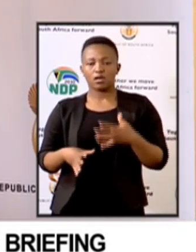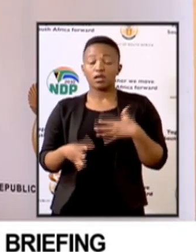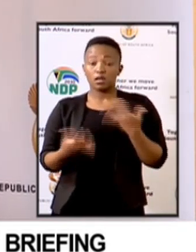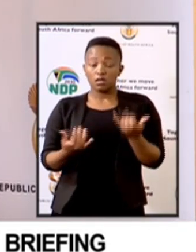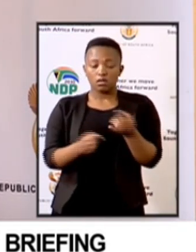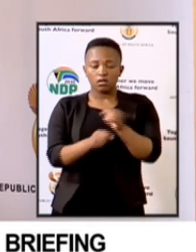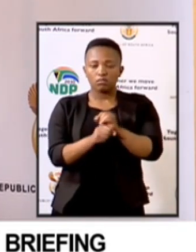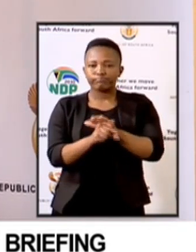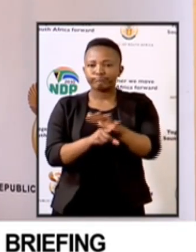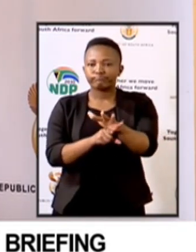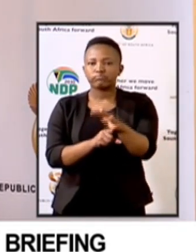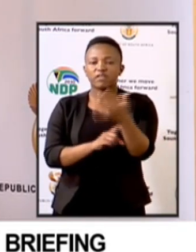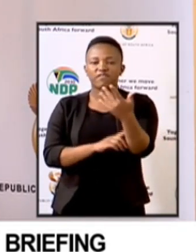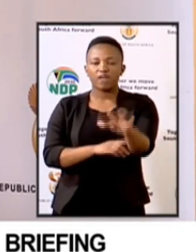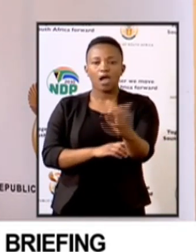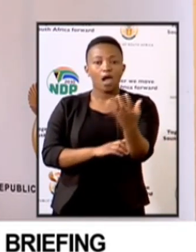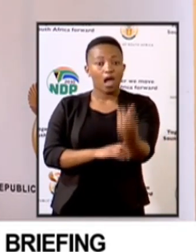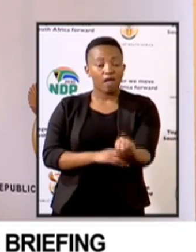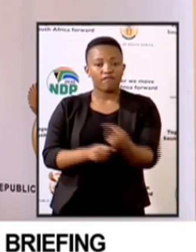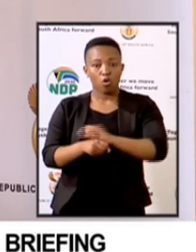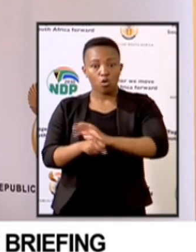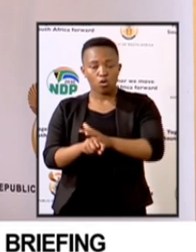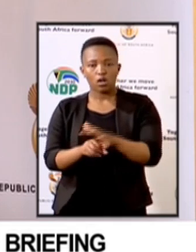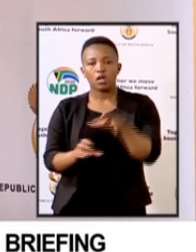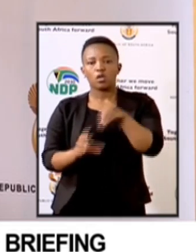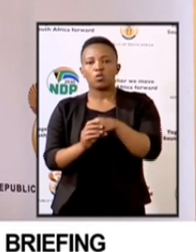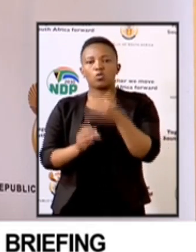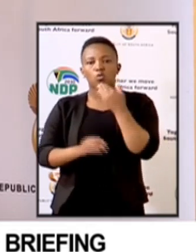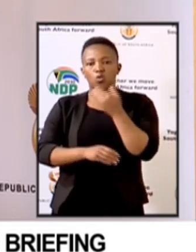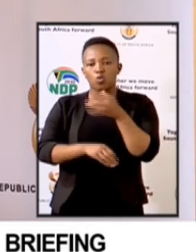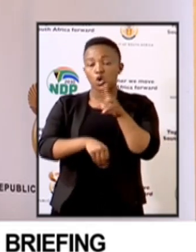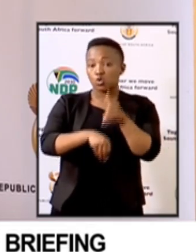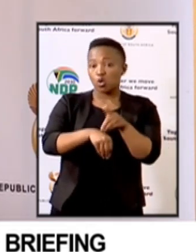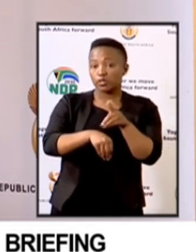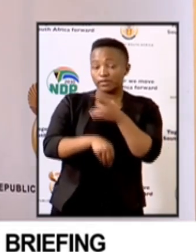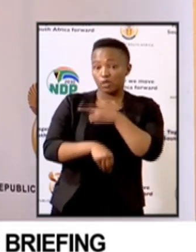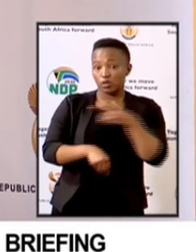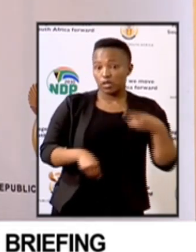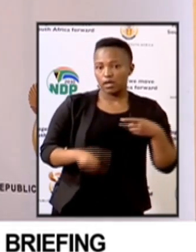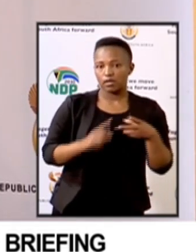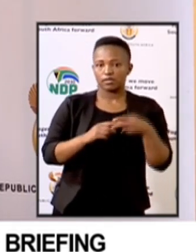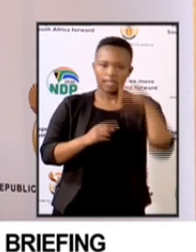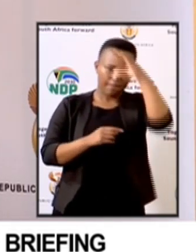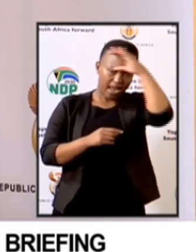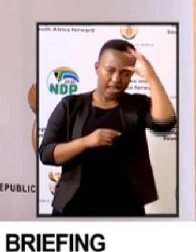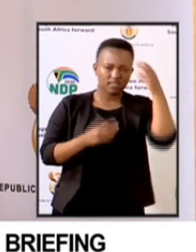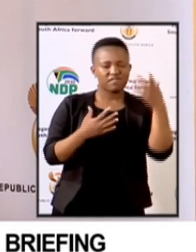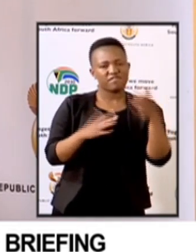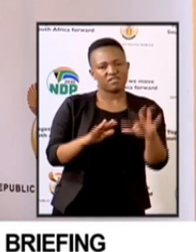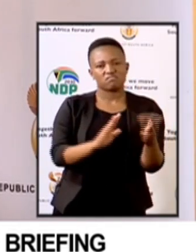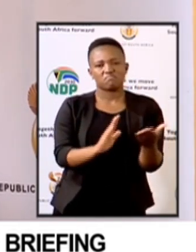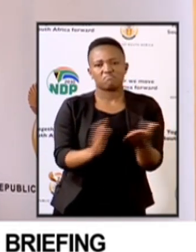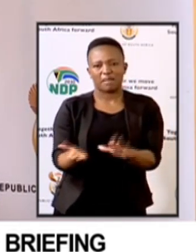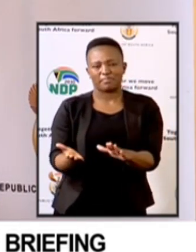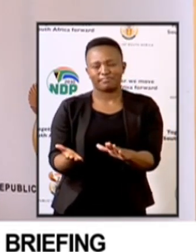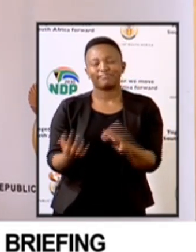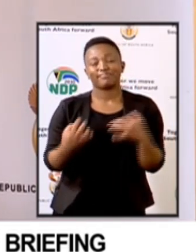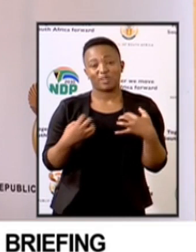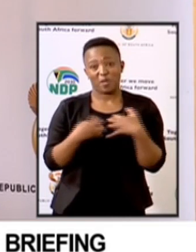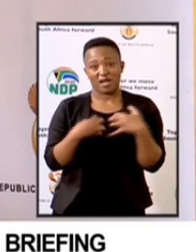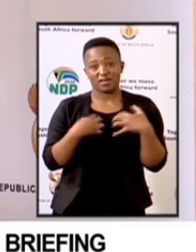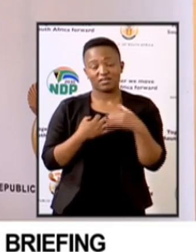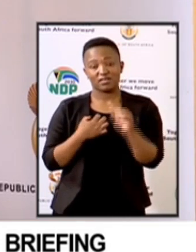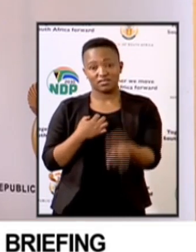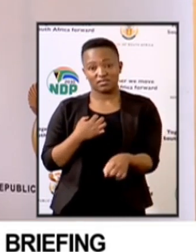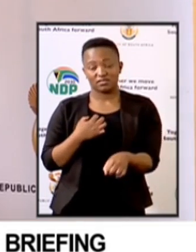virus, including a doctor and a nurse who have lost their lives, among others. At this juncture, we would